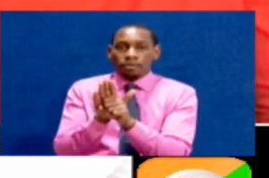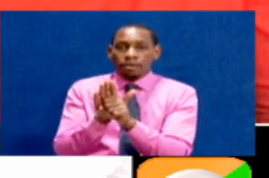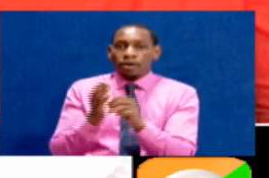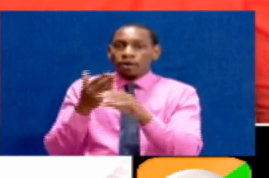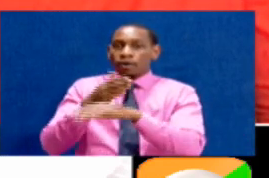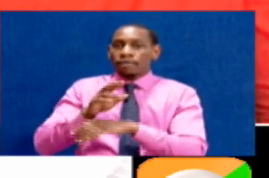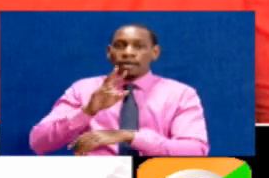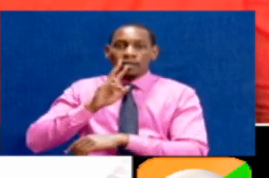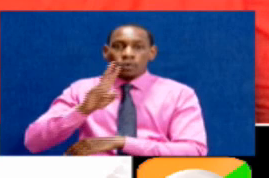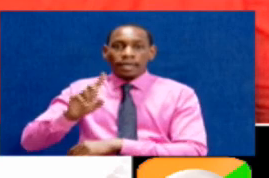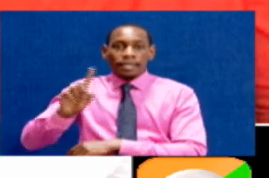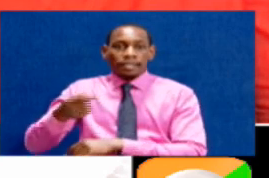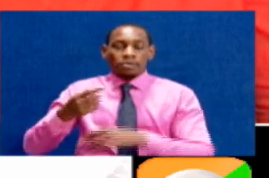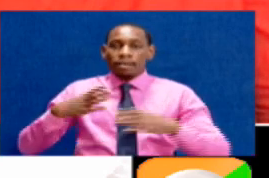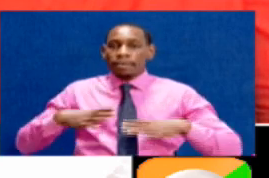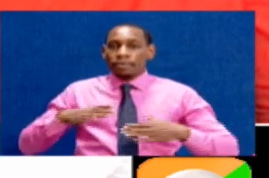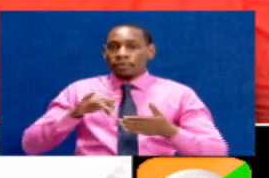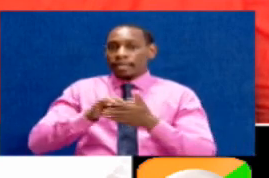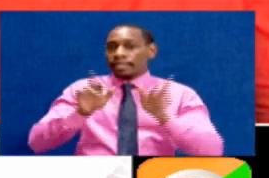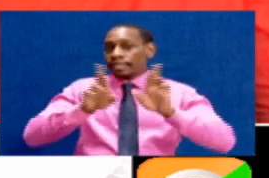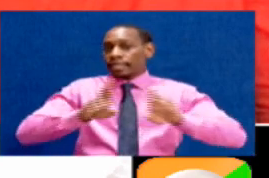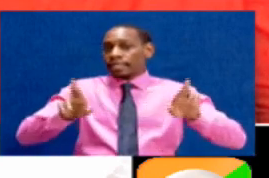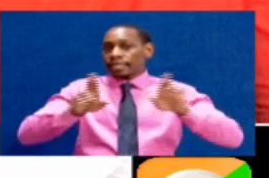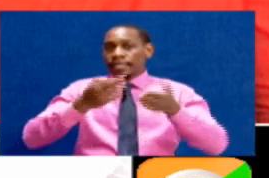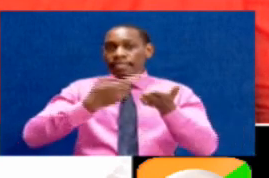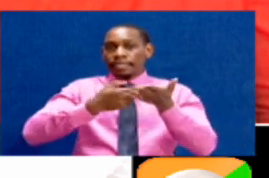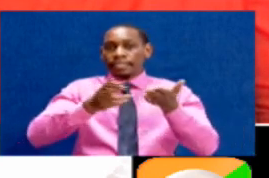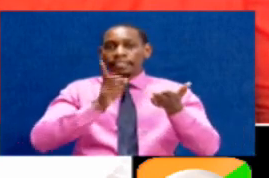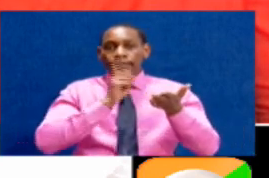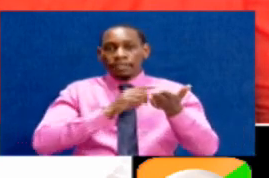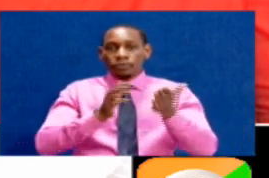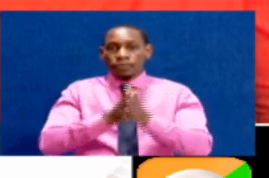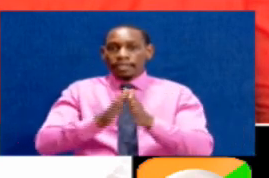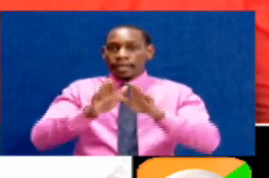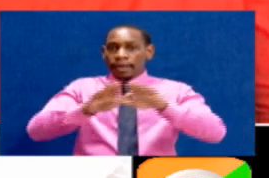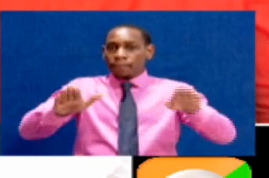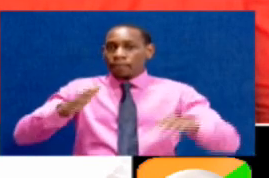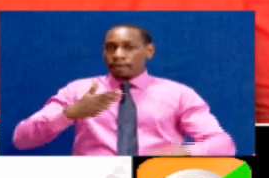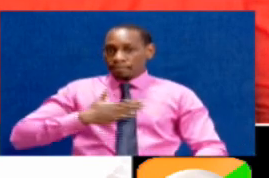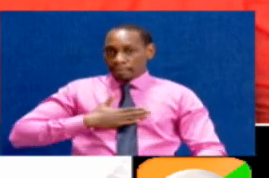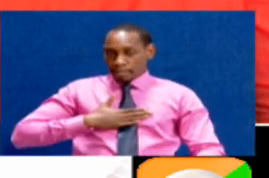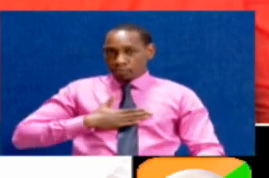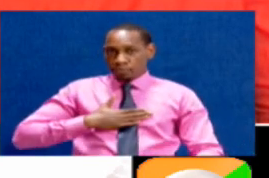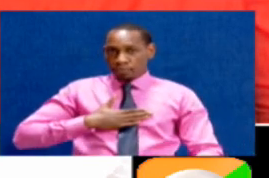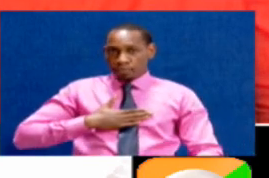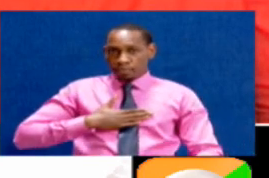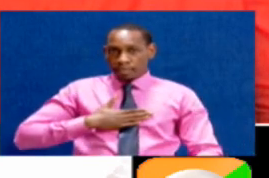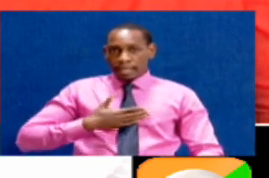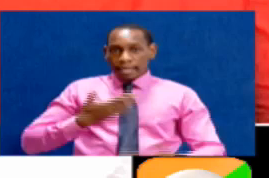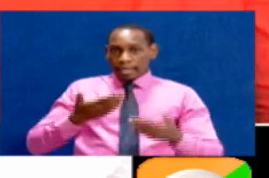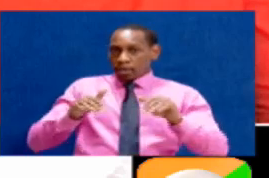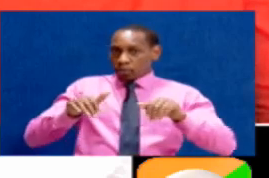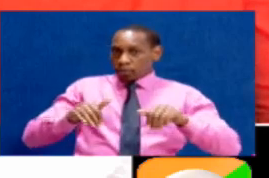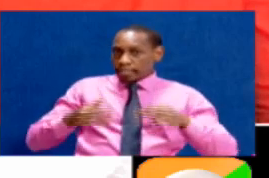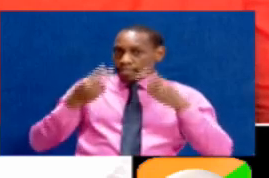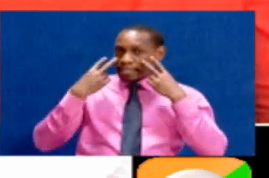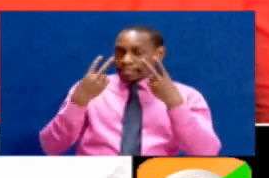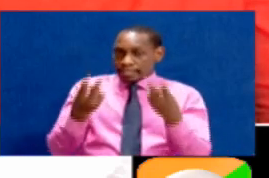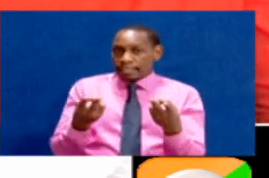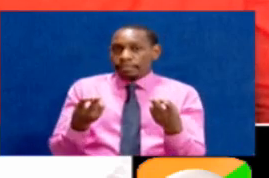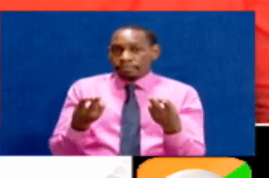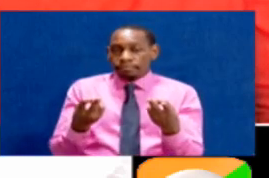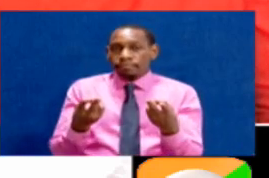over 200,000 people who have already registered in Bomayangu, and I think what we're still waiting to